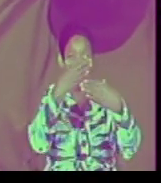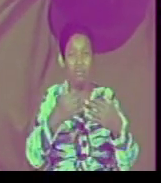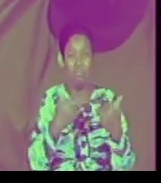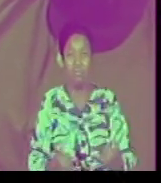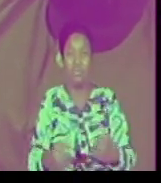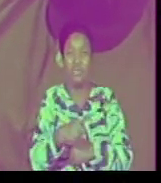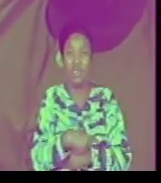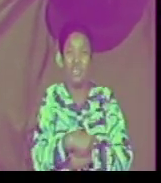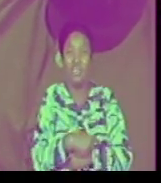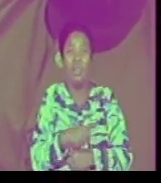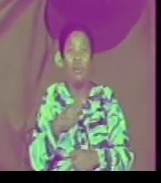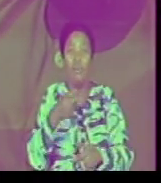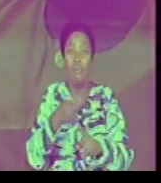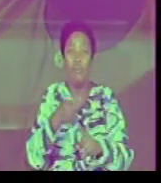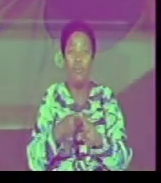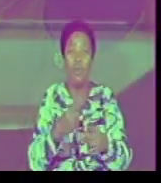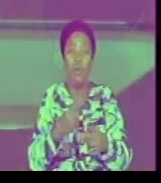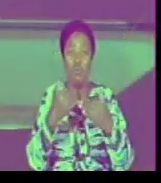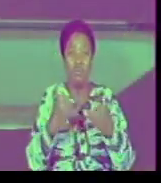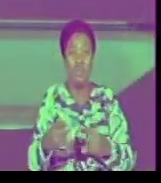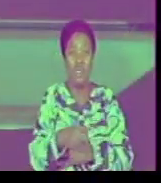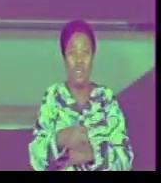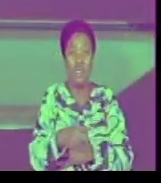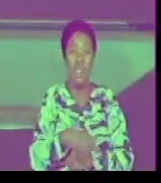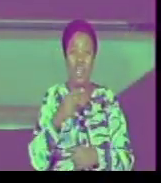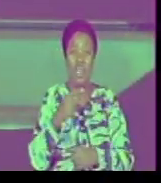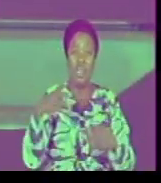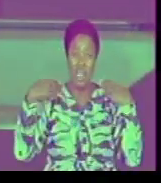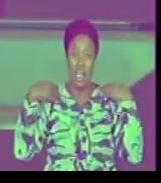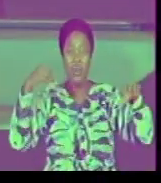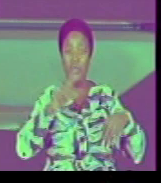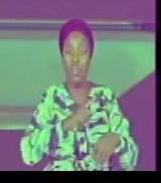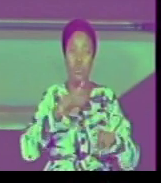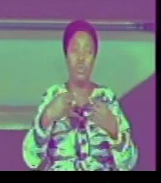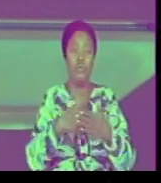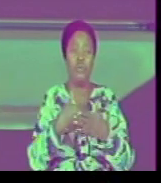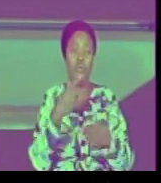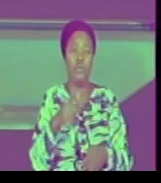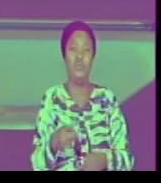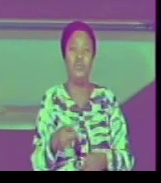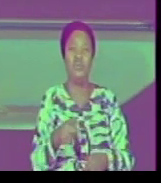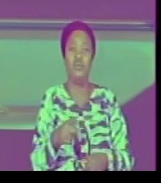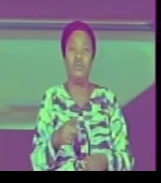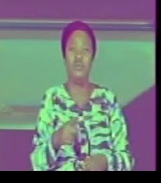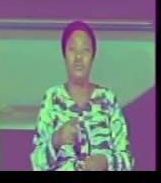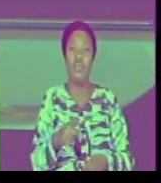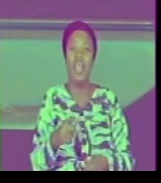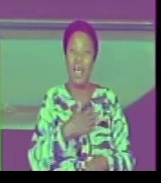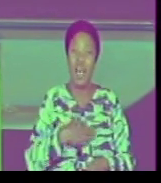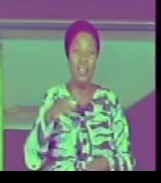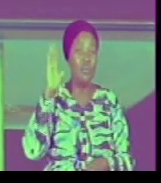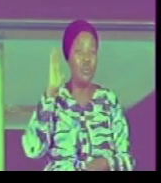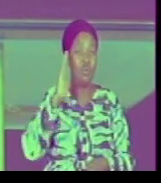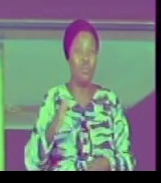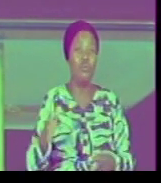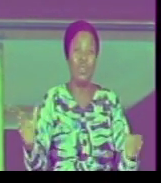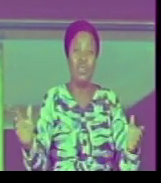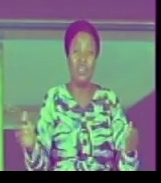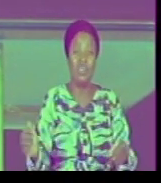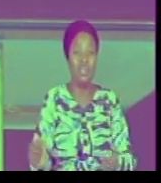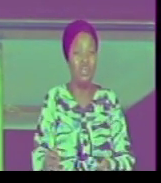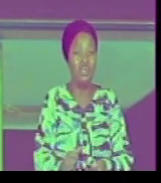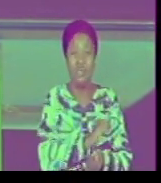today, the angel of the Lord will go before you and will clear the road before